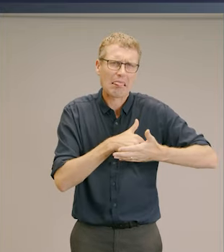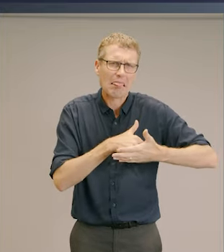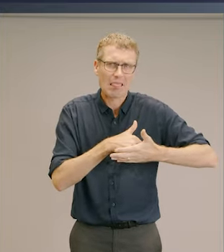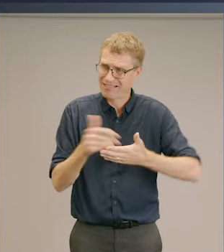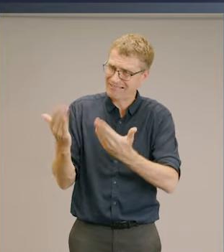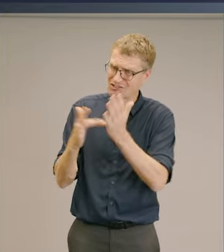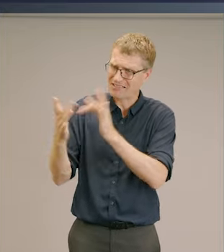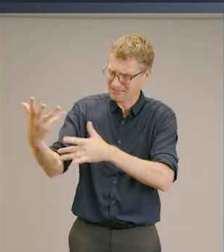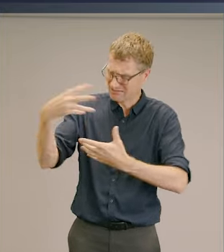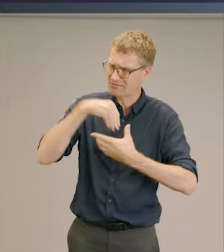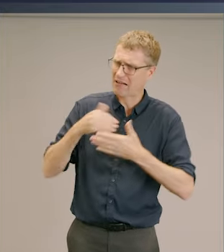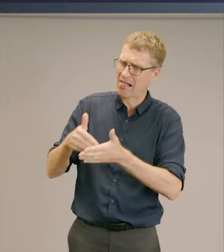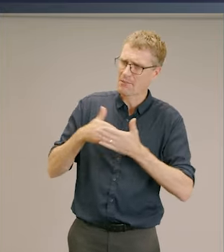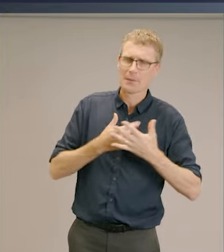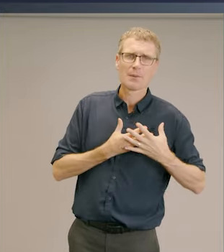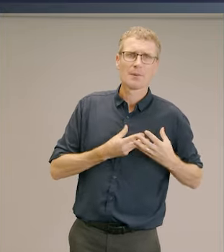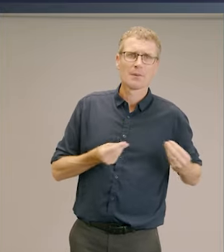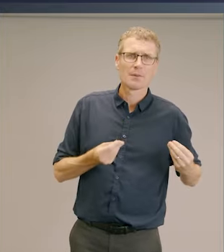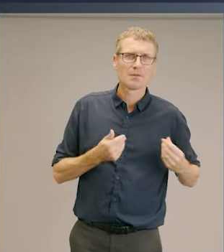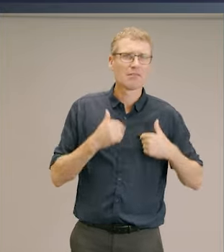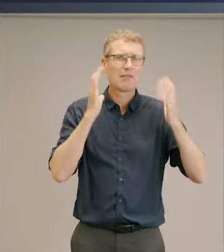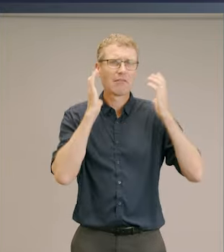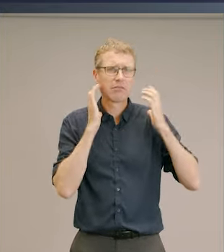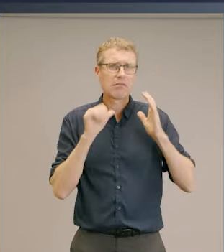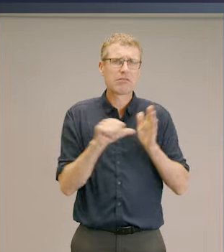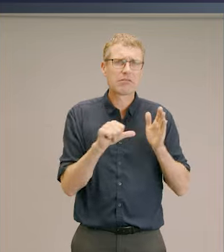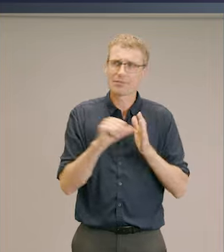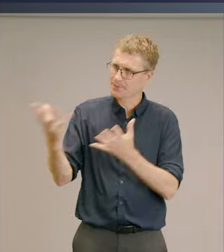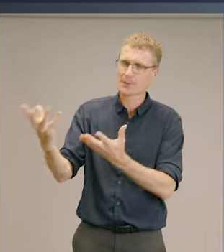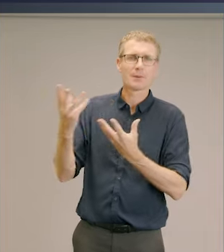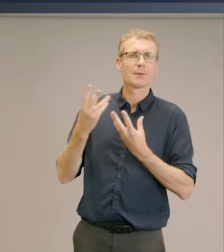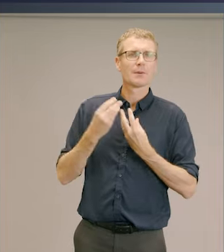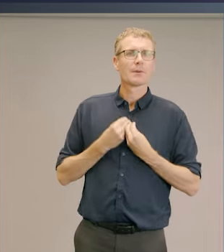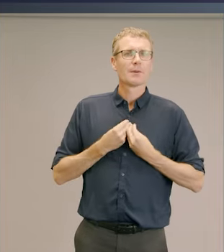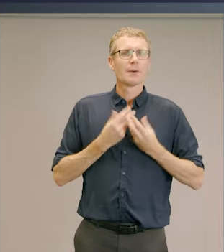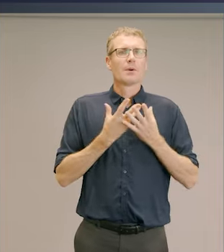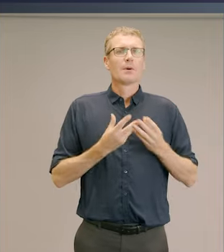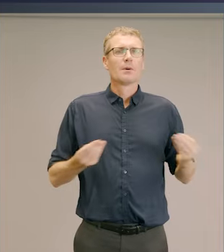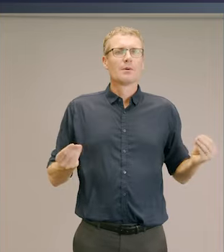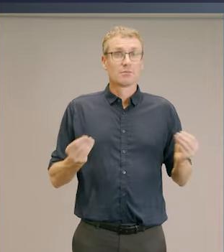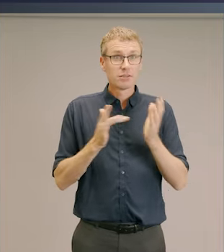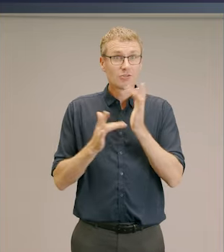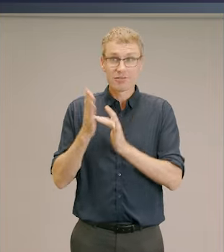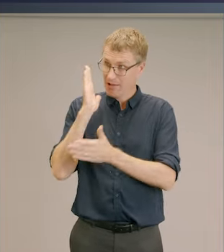heart, those places where you need him, those places where he's not, things that feel heavy.